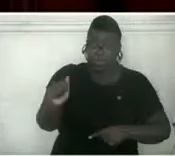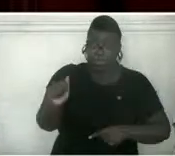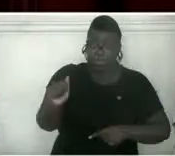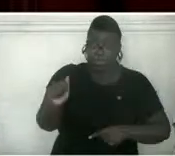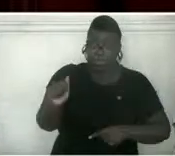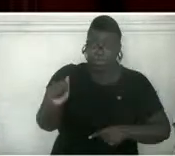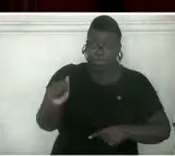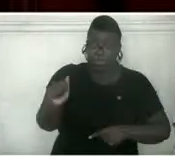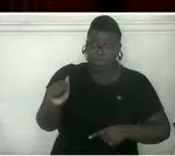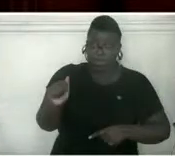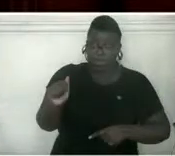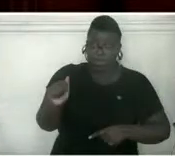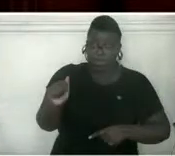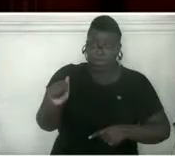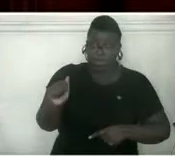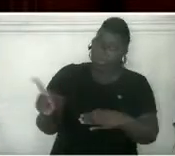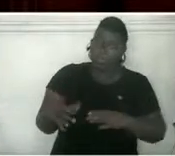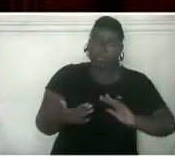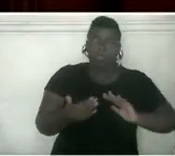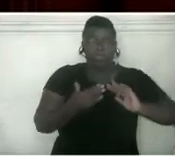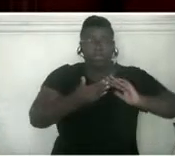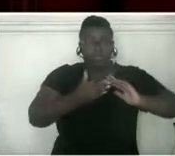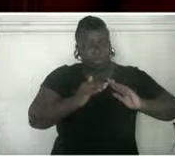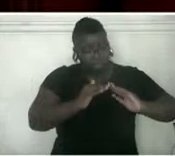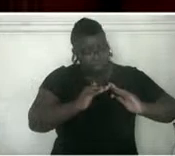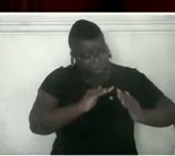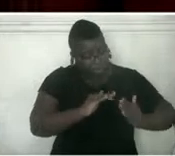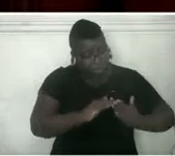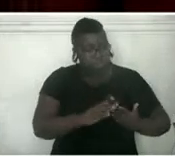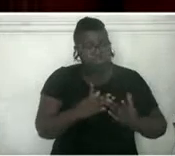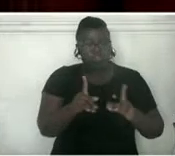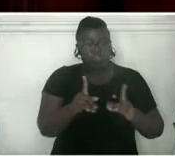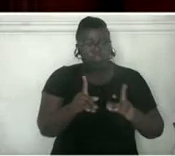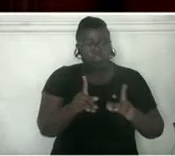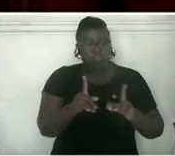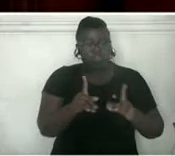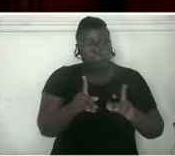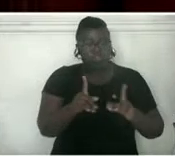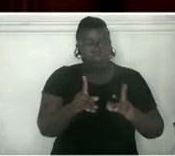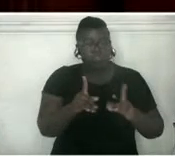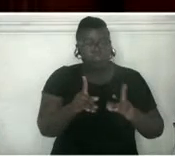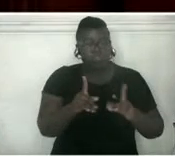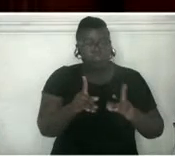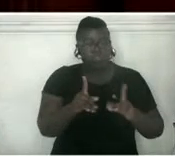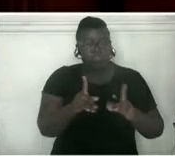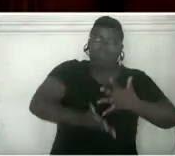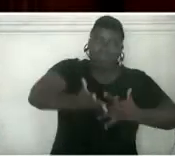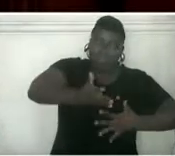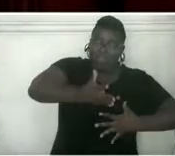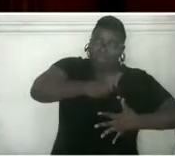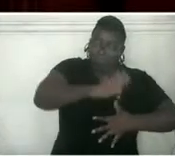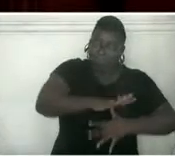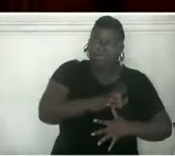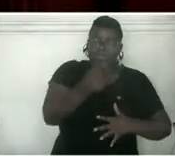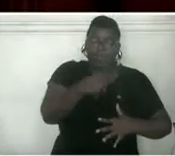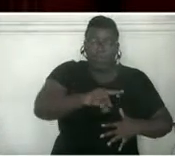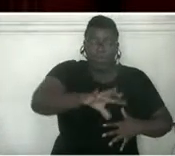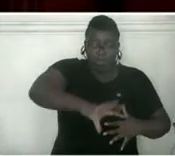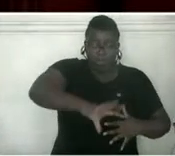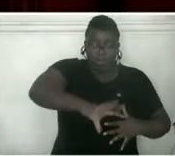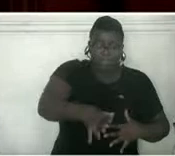paid attention to communities on what they believe are priorities for our province. We have listened to